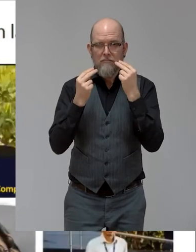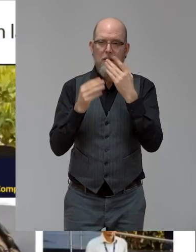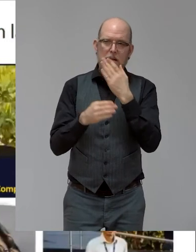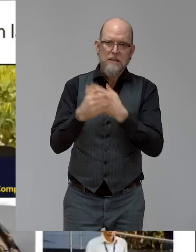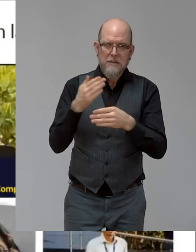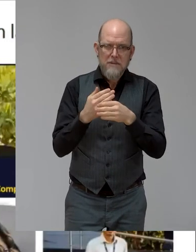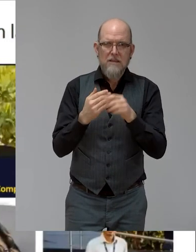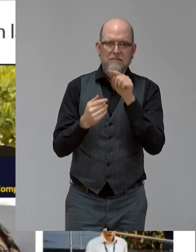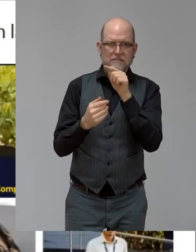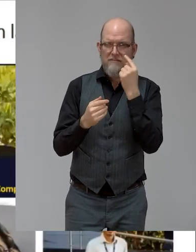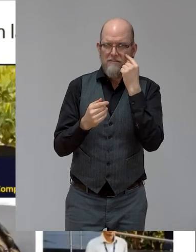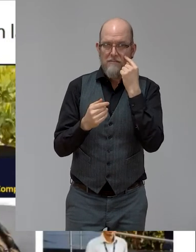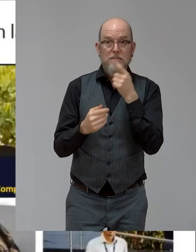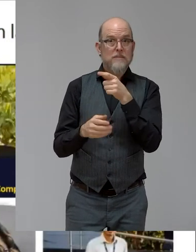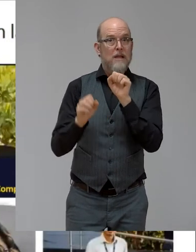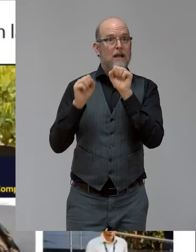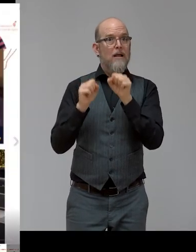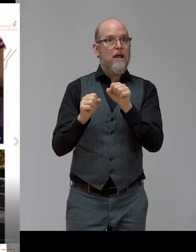21st century. Computer-based jobs.